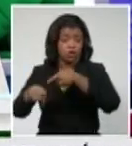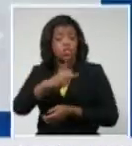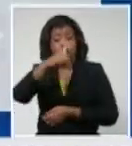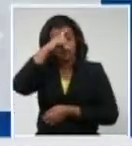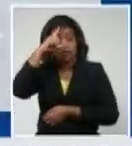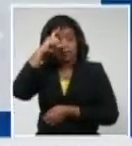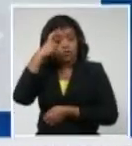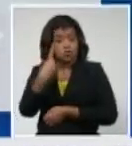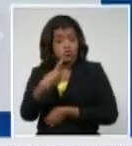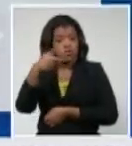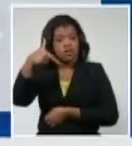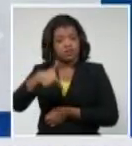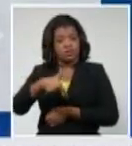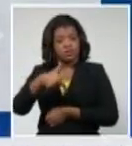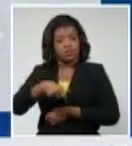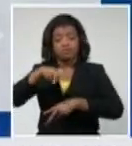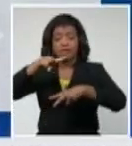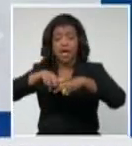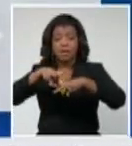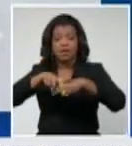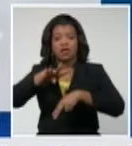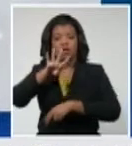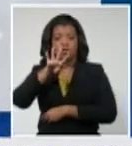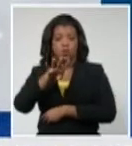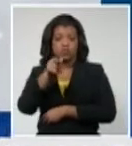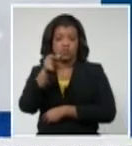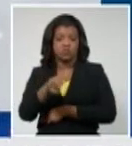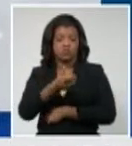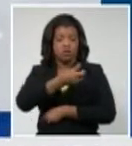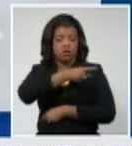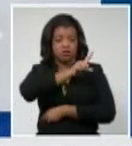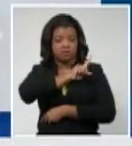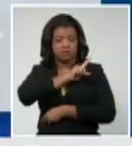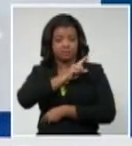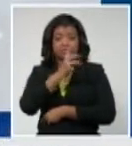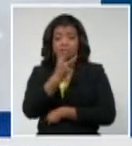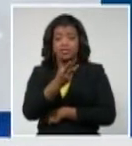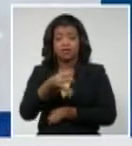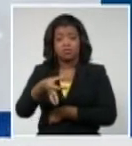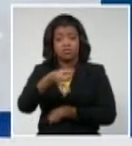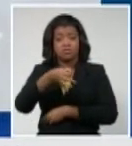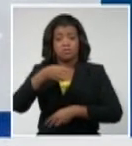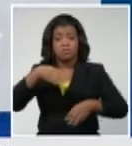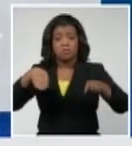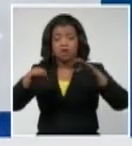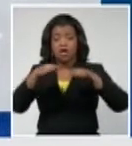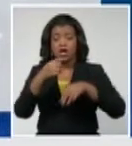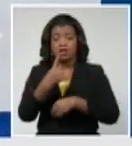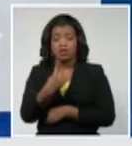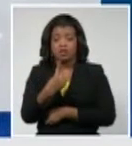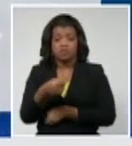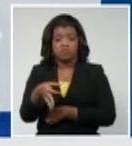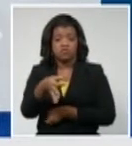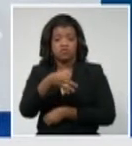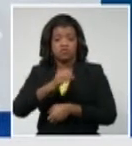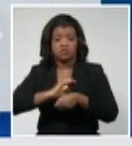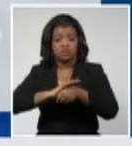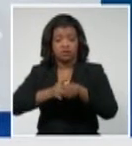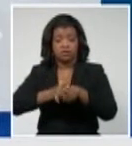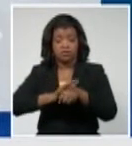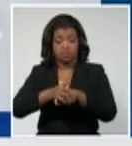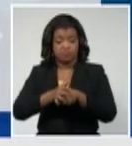transmission. 24 from Pinar del Rio, which has seen a spike in cases in recent weeks. Of these, 10 belong